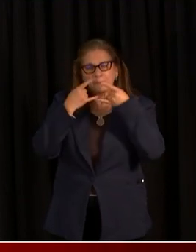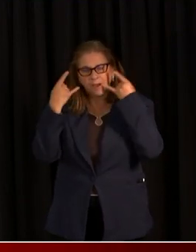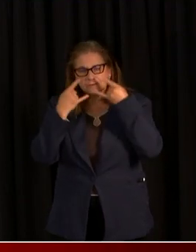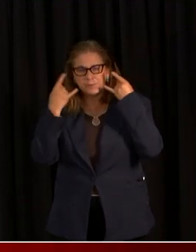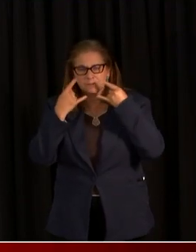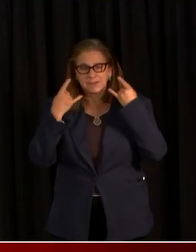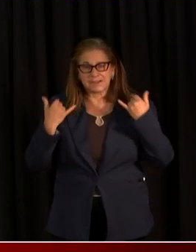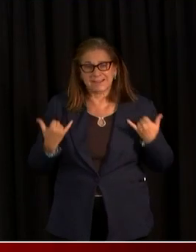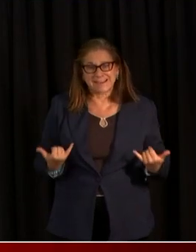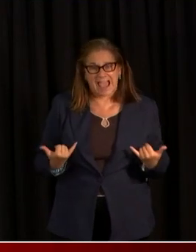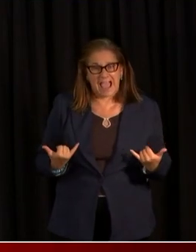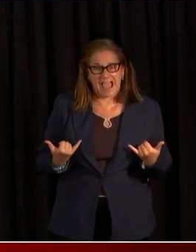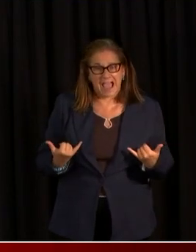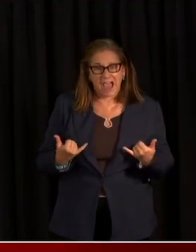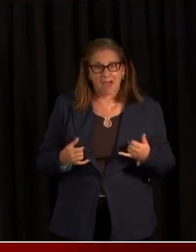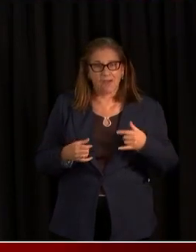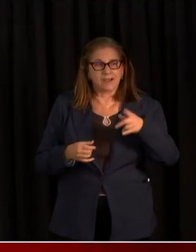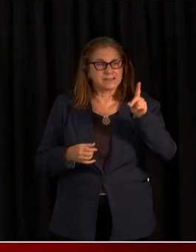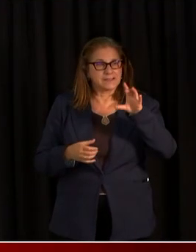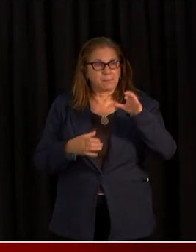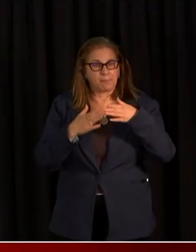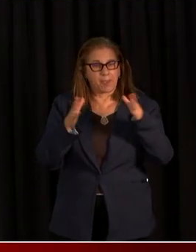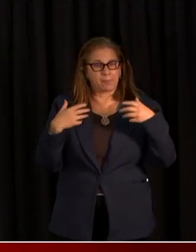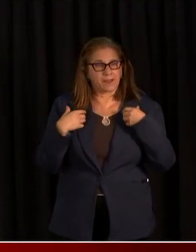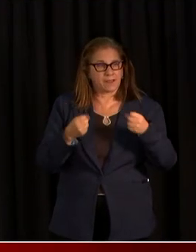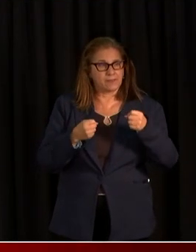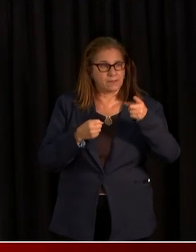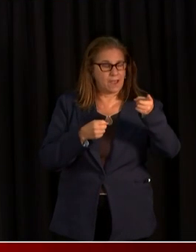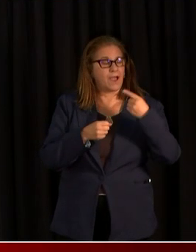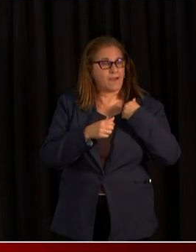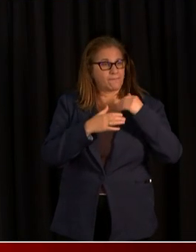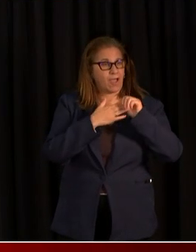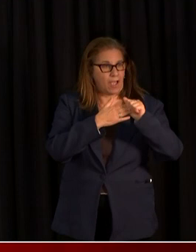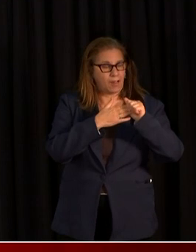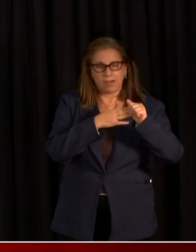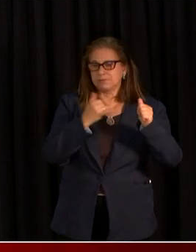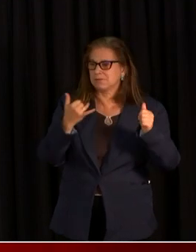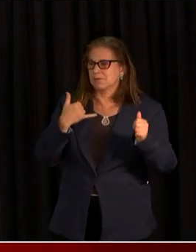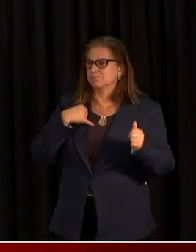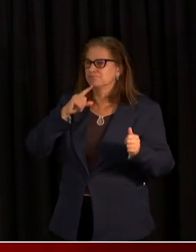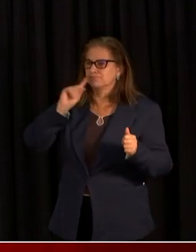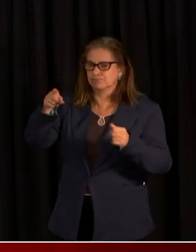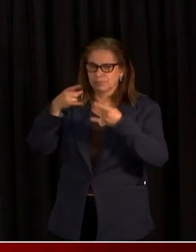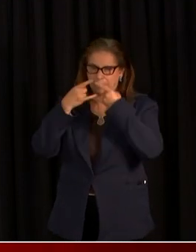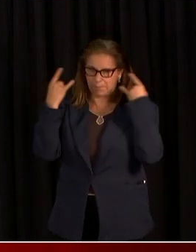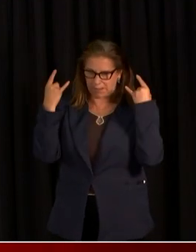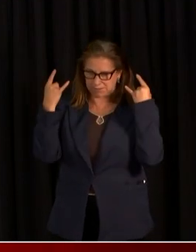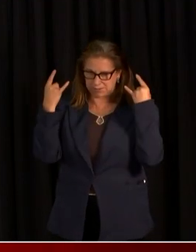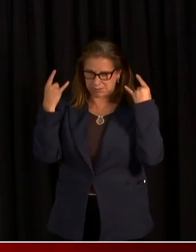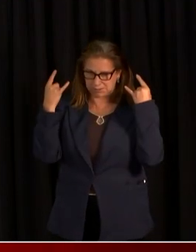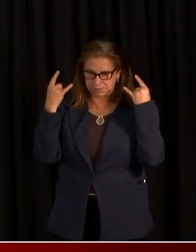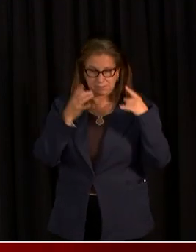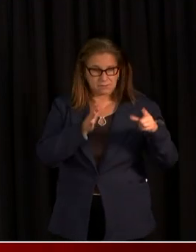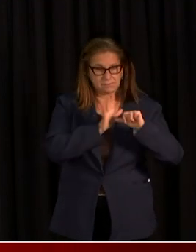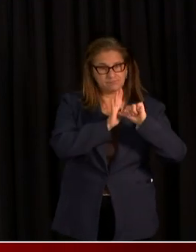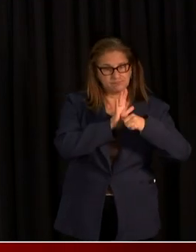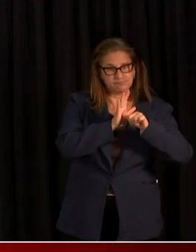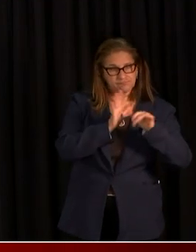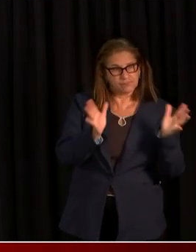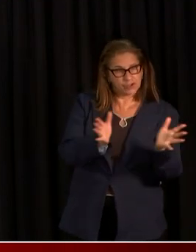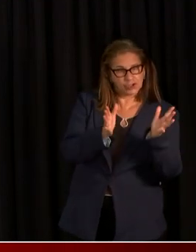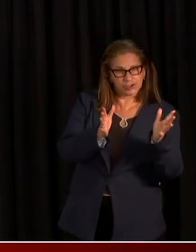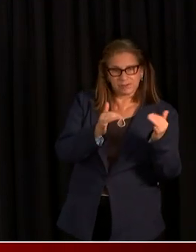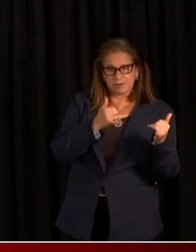some exceptions that we've been asked about repeatedly. But the emphasis is on if you're